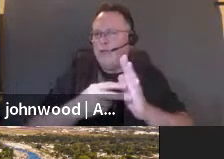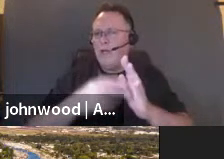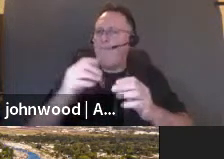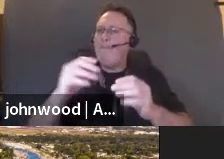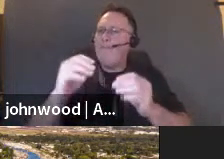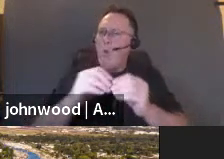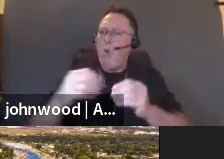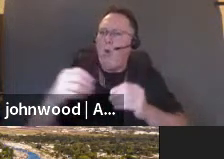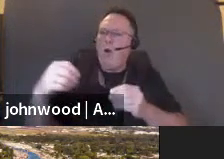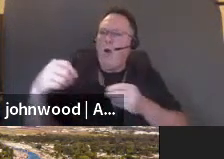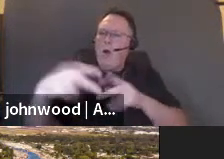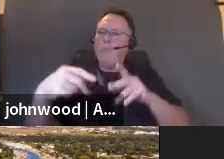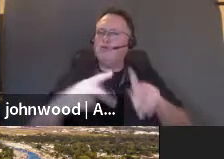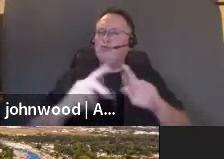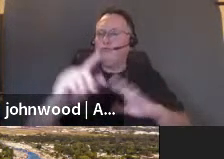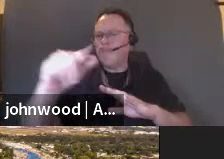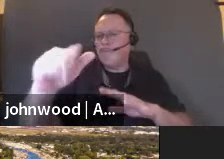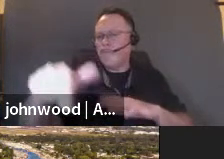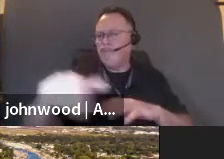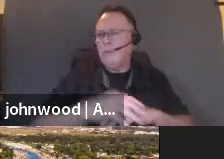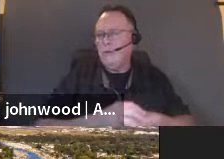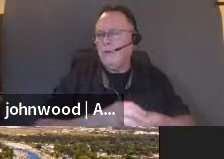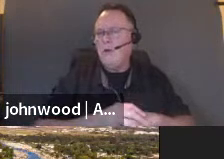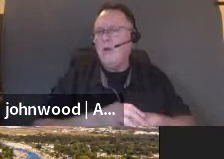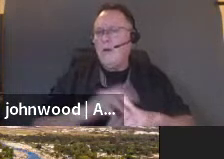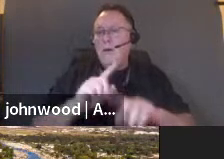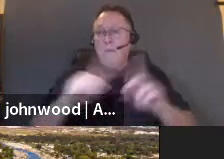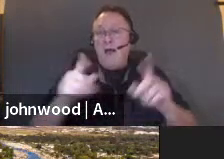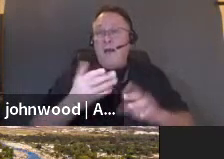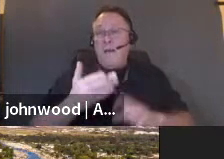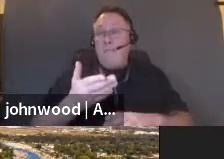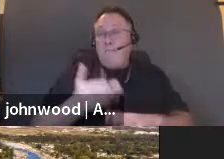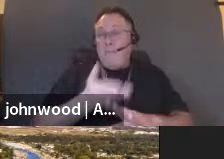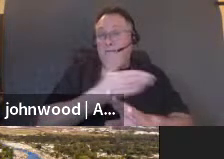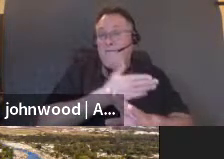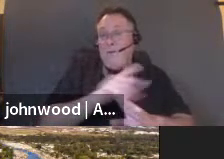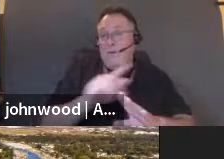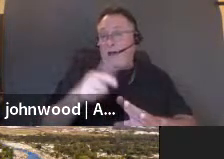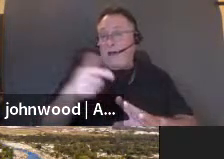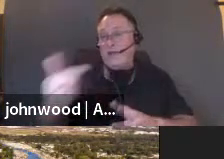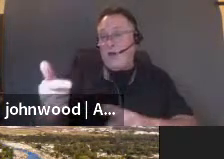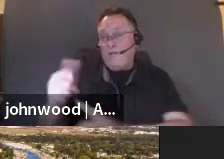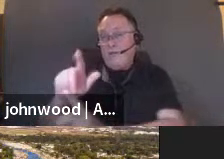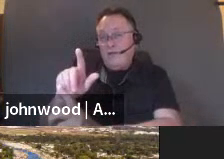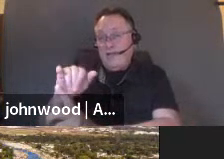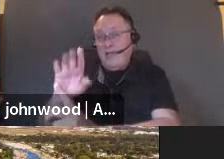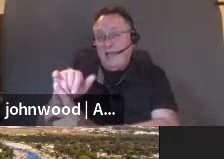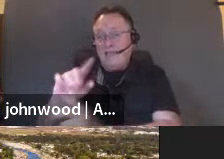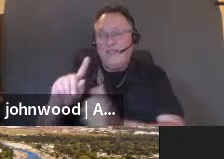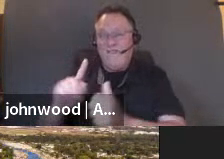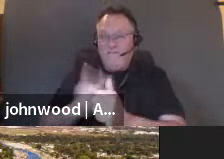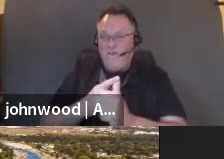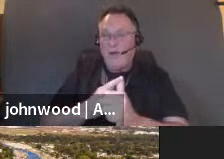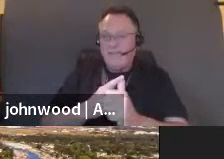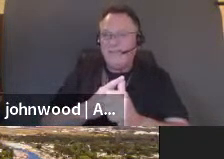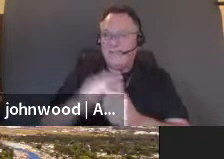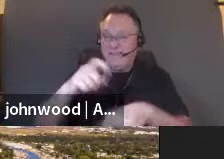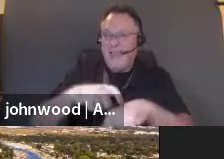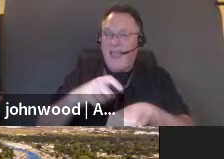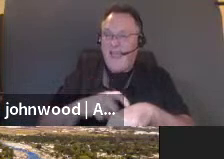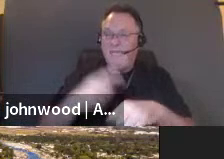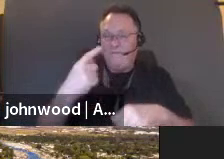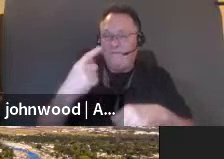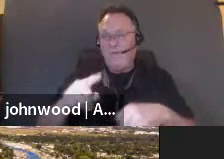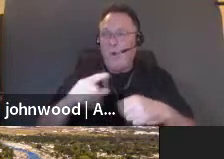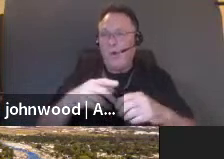for that down the line. But before we hand it off to Lily, I'll just highlight, this is a first pass at this story. It's based on our